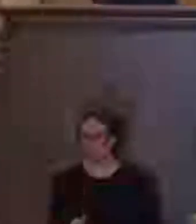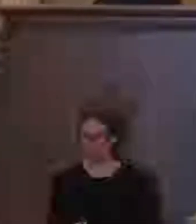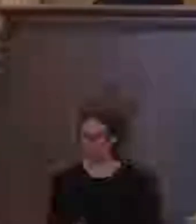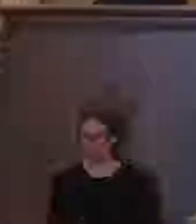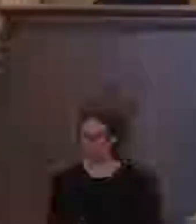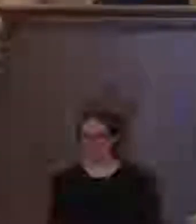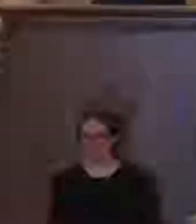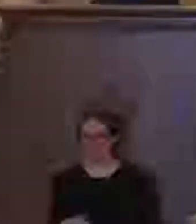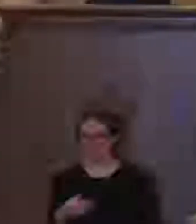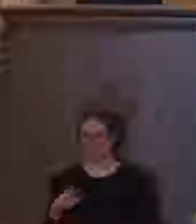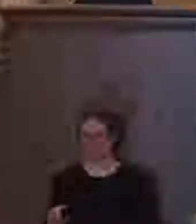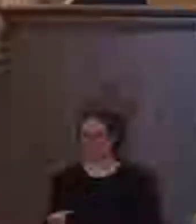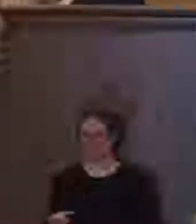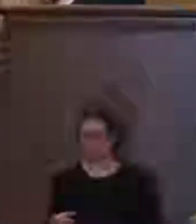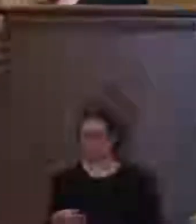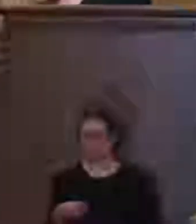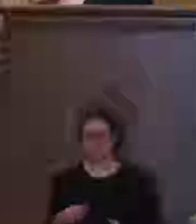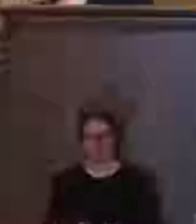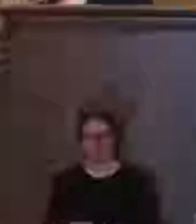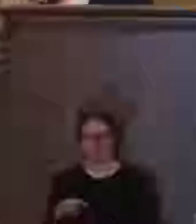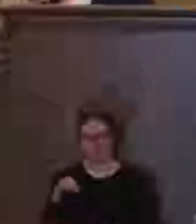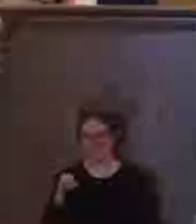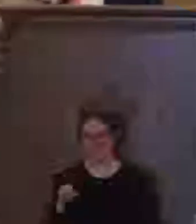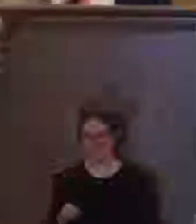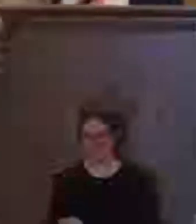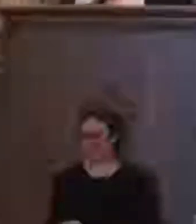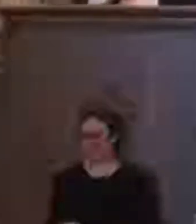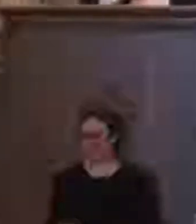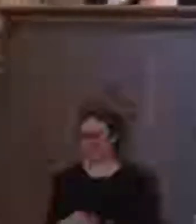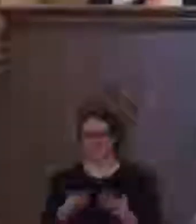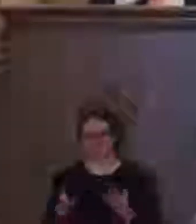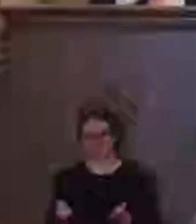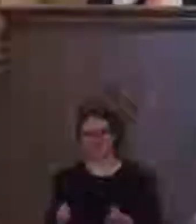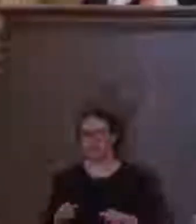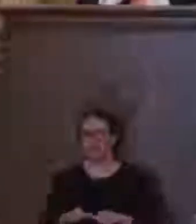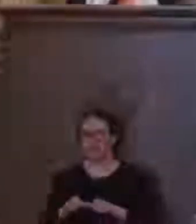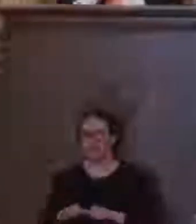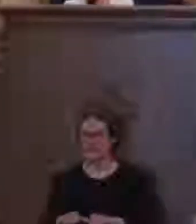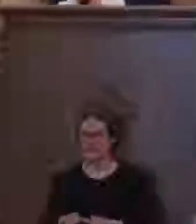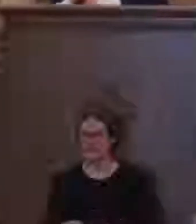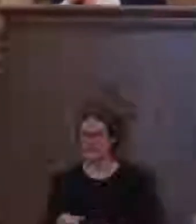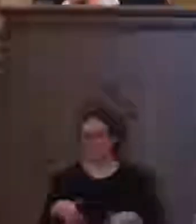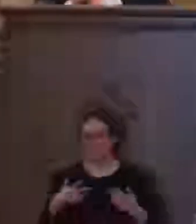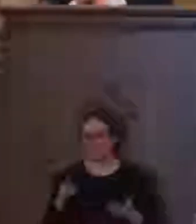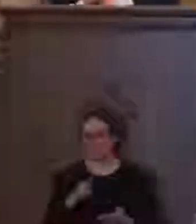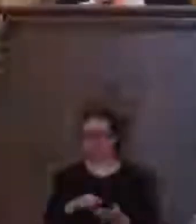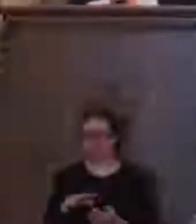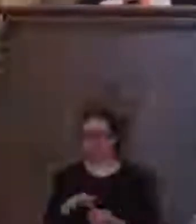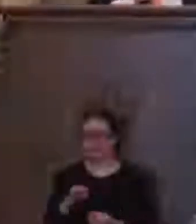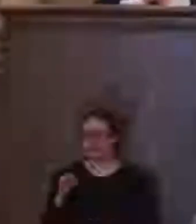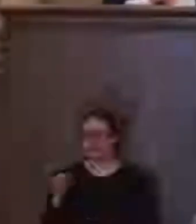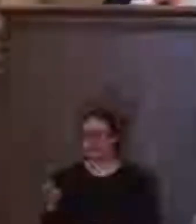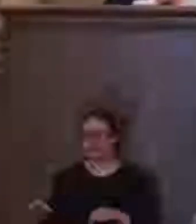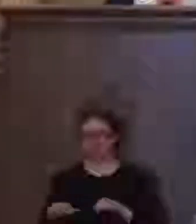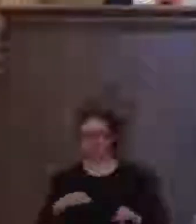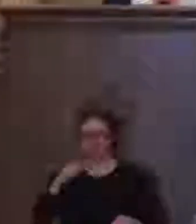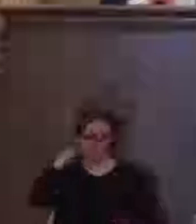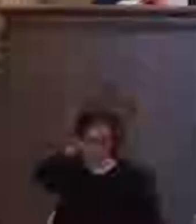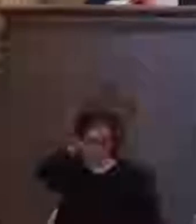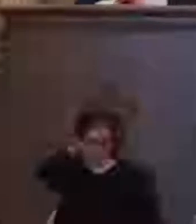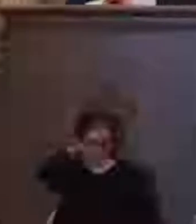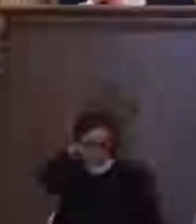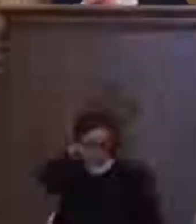God tells me to. Right. Yeah. I'm not going to pick up somebody unless I feel the Holy Ghost to do it. Right. You know,